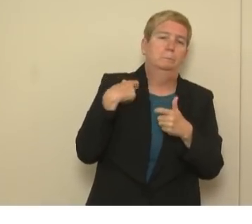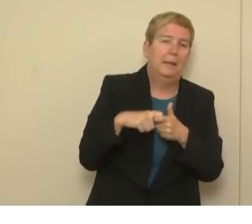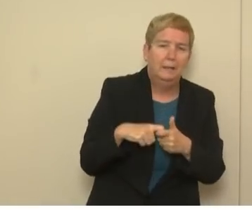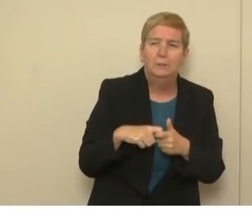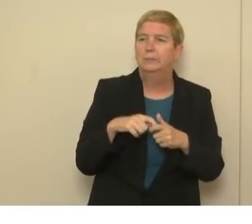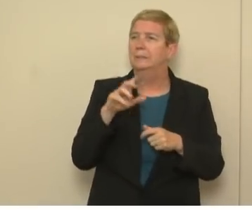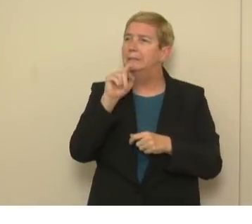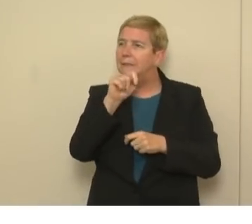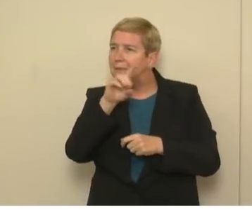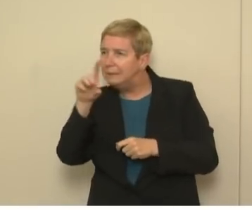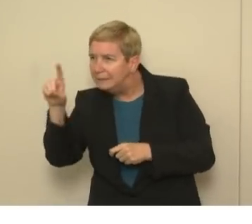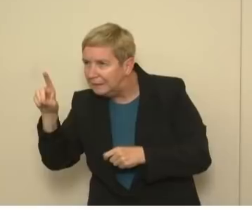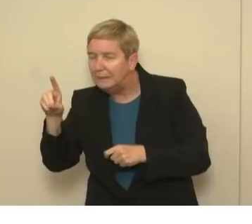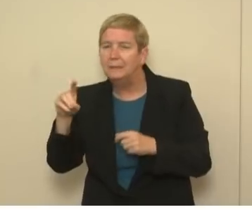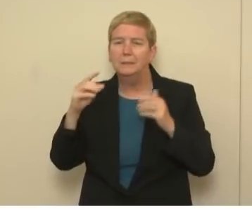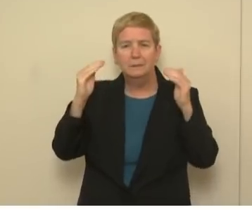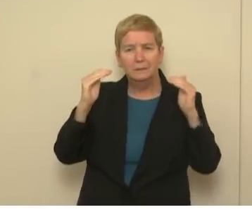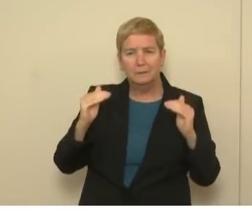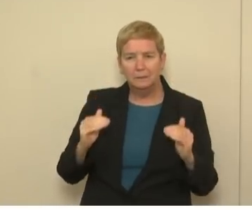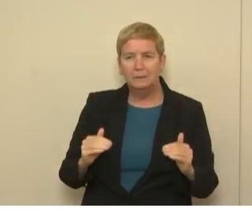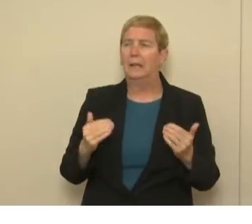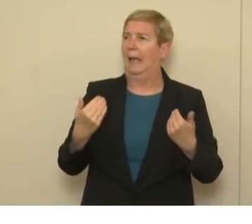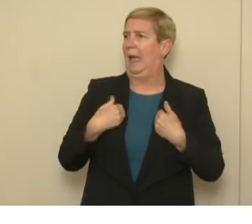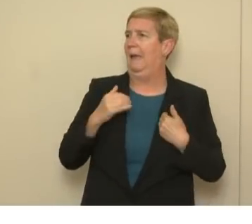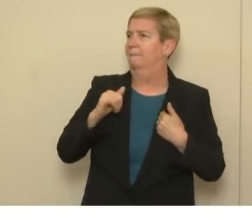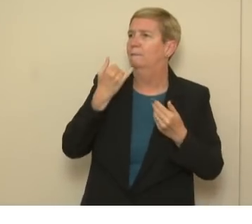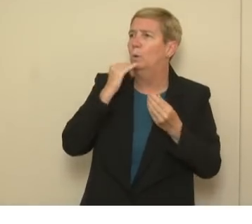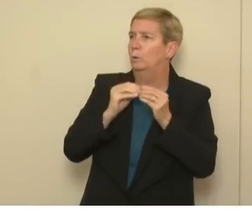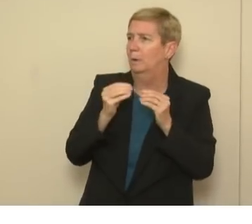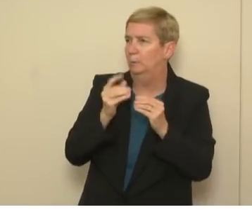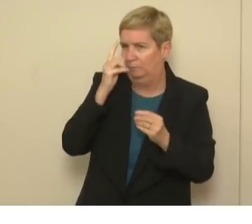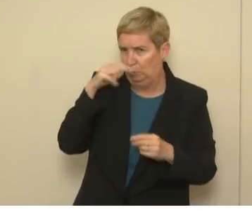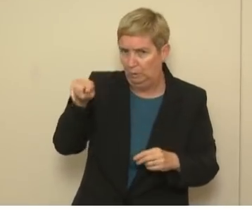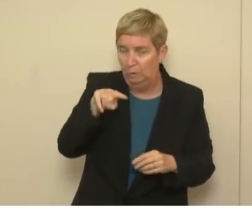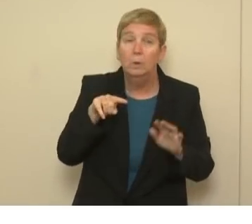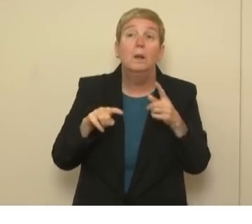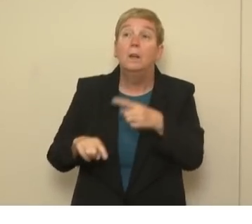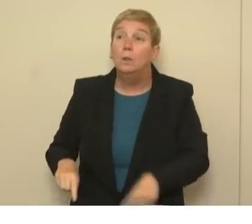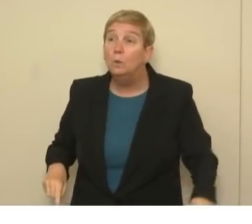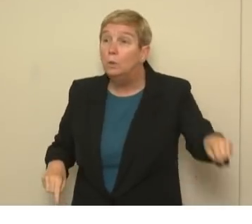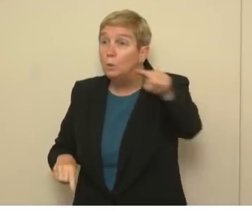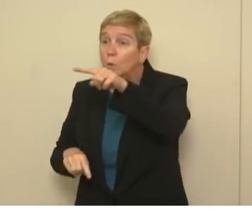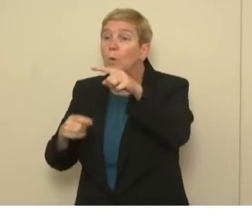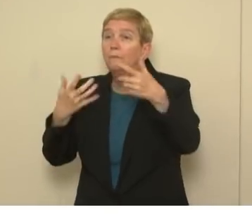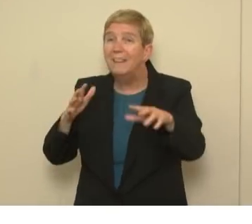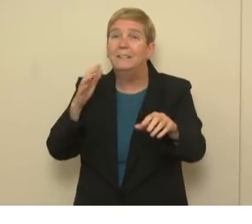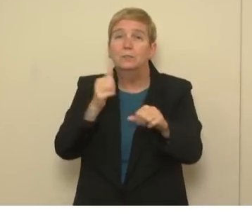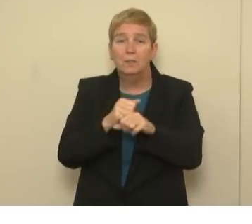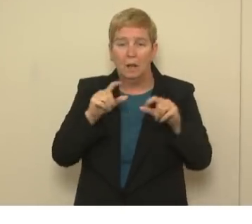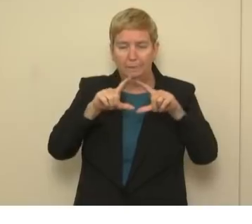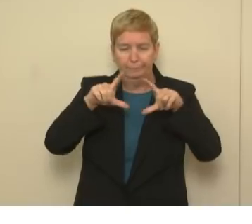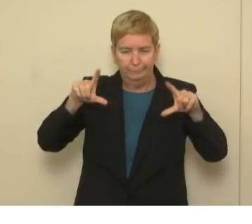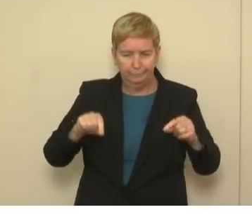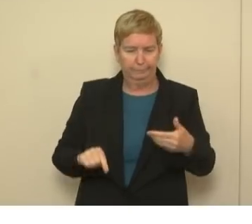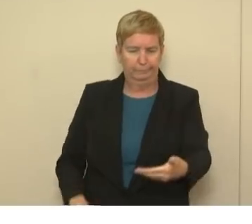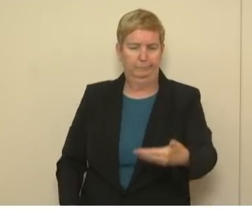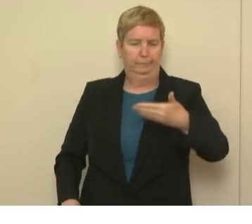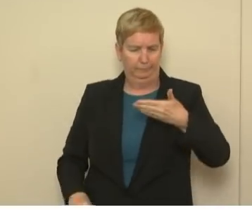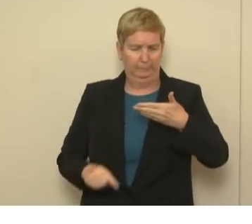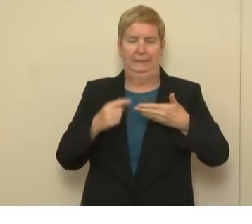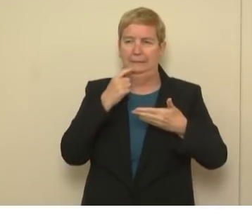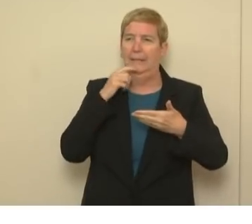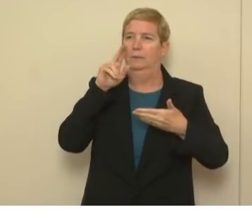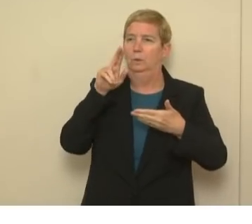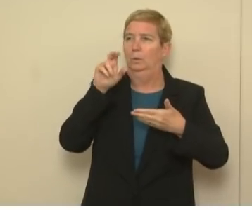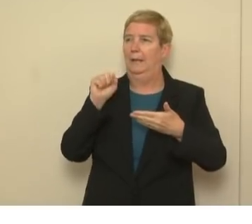census, including folks in New Mexico who would have received an envelope or a packet from the U.S. Census at your